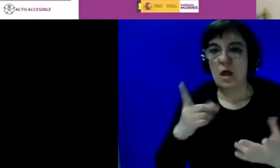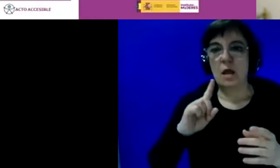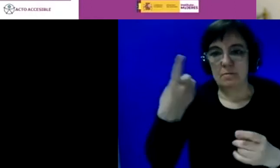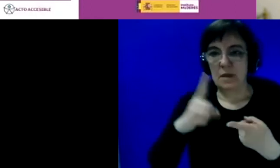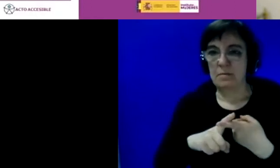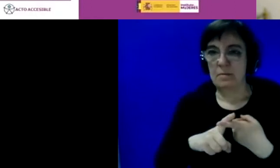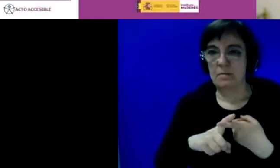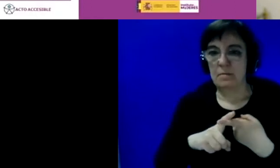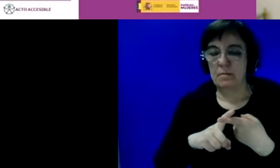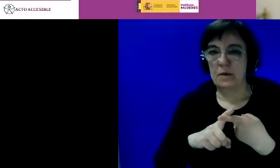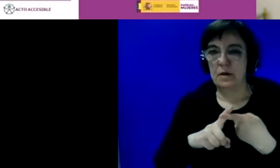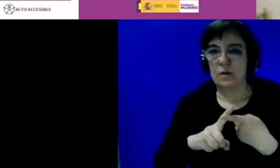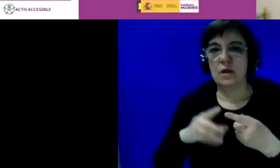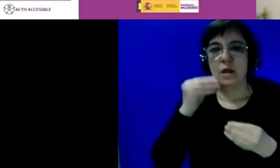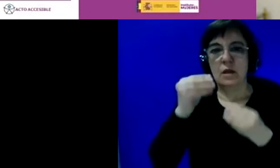disability.